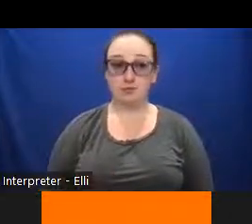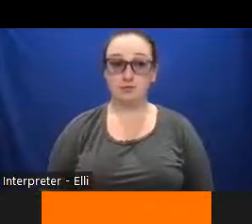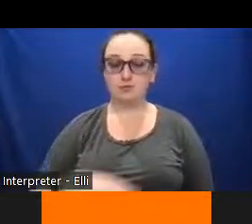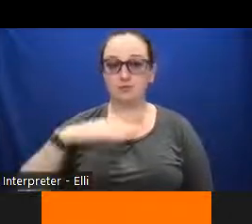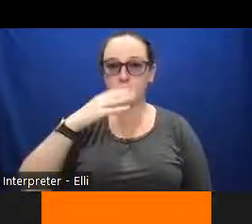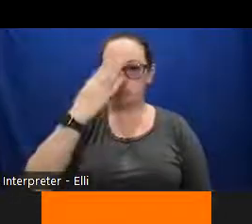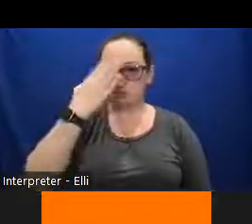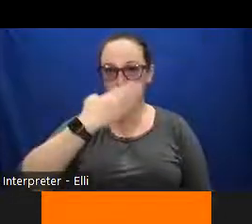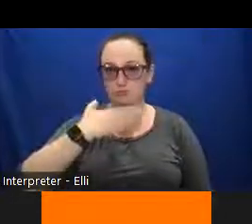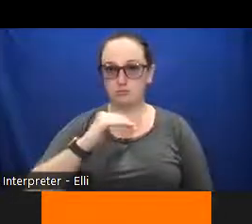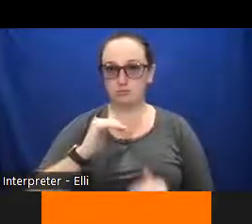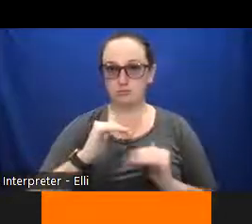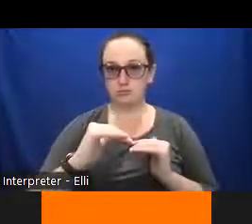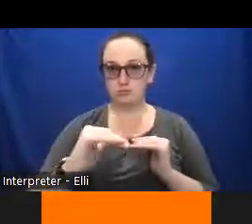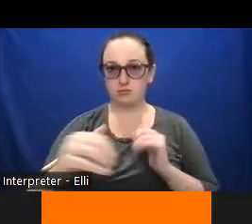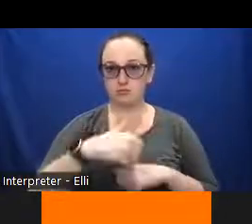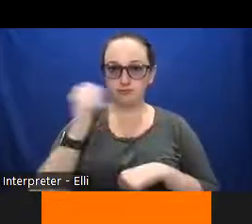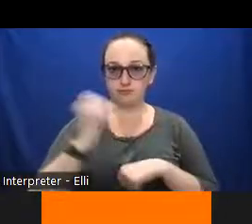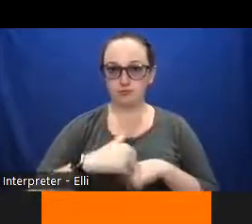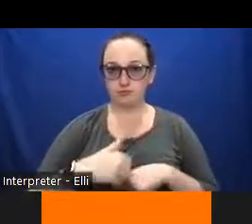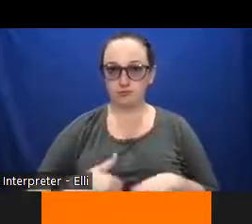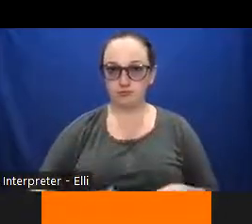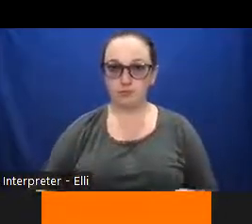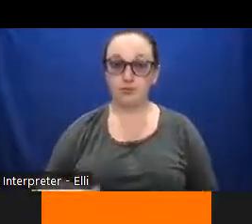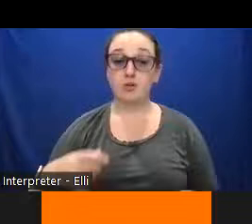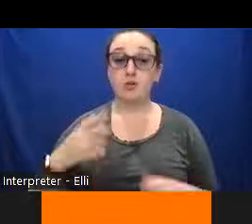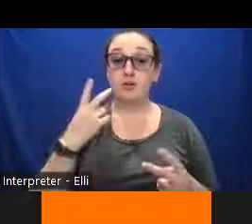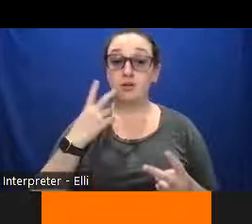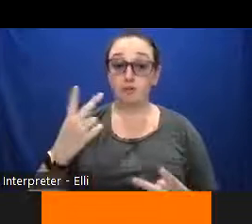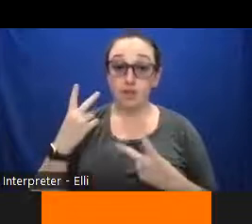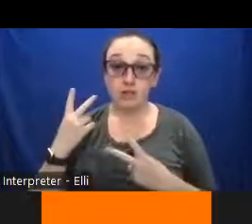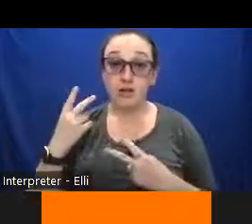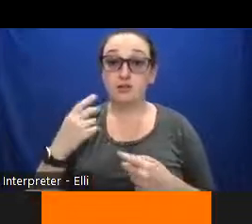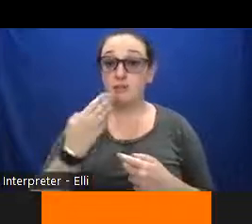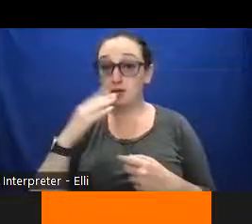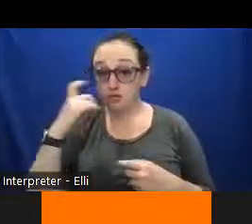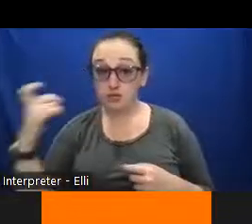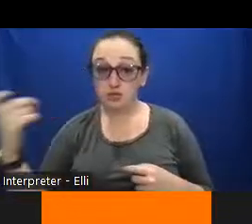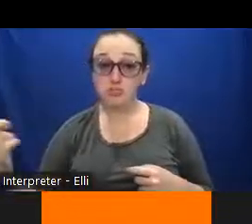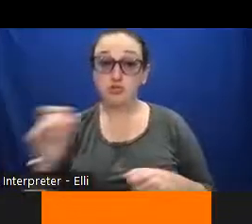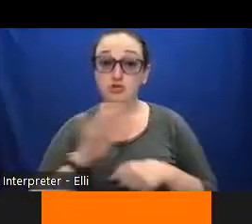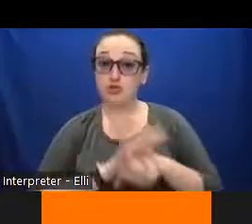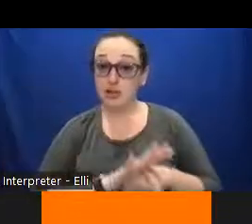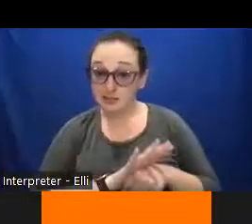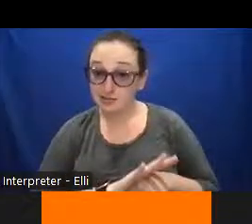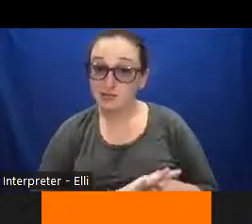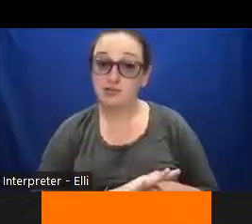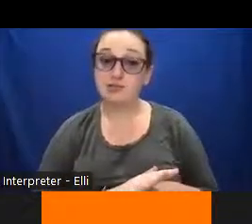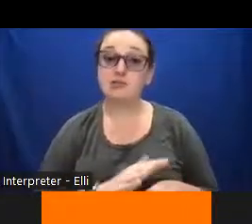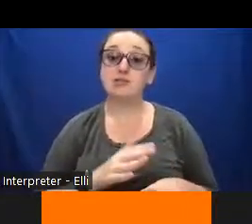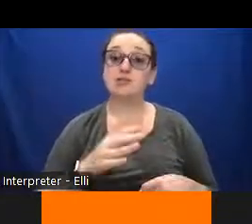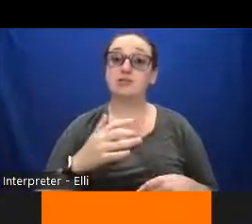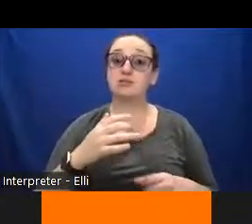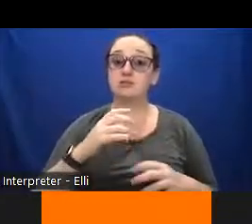total numbness. Nightmares? Flashbacks? Stress? Good, yes. And they may feel